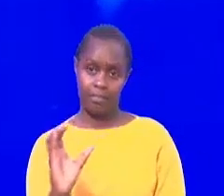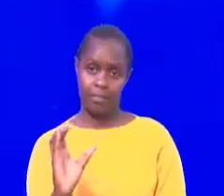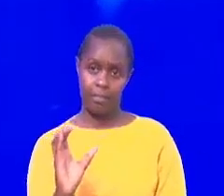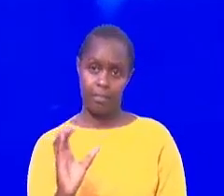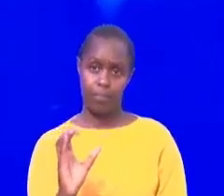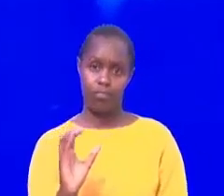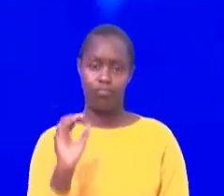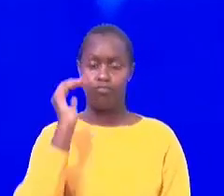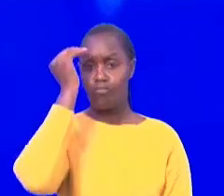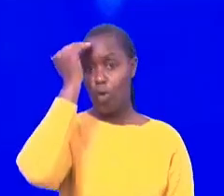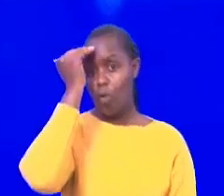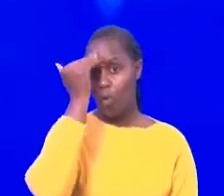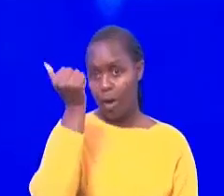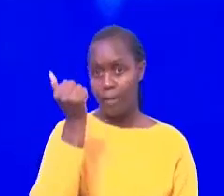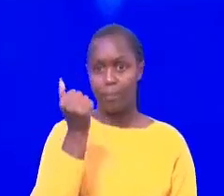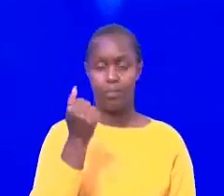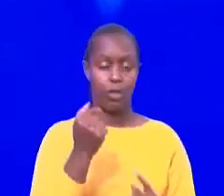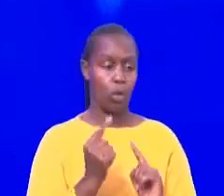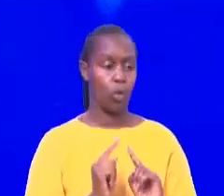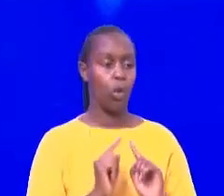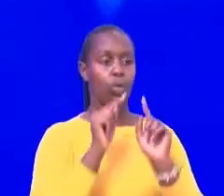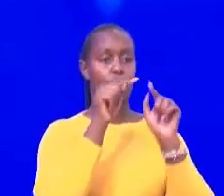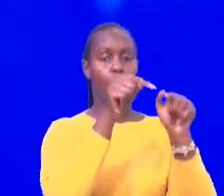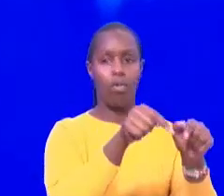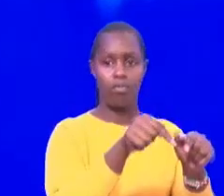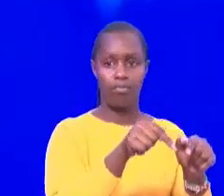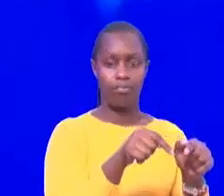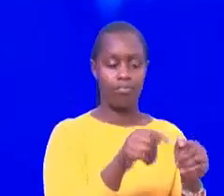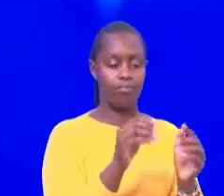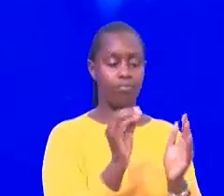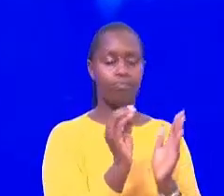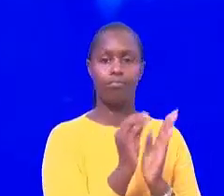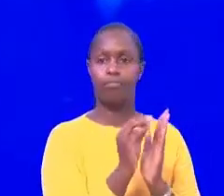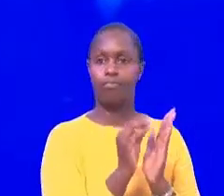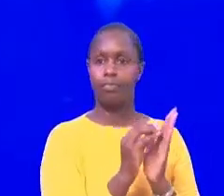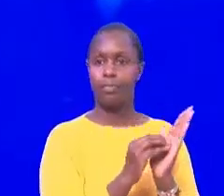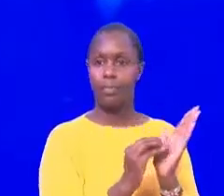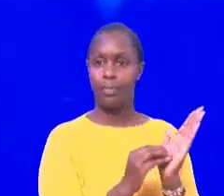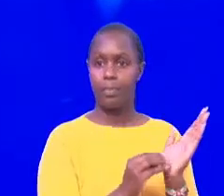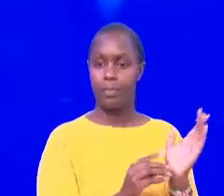again to go and record statements on the